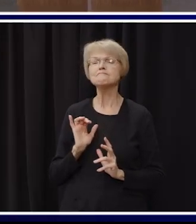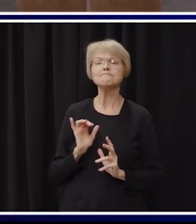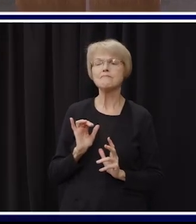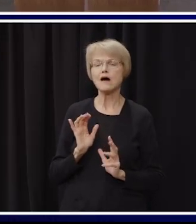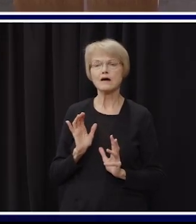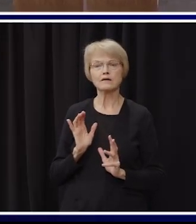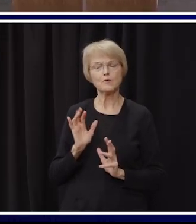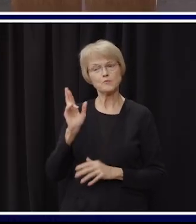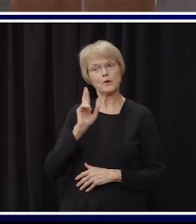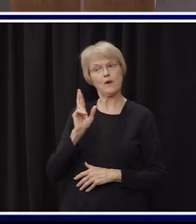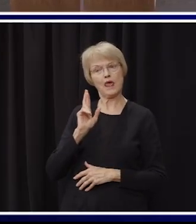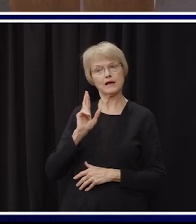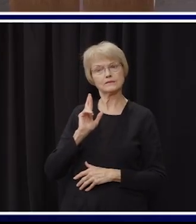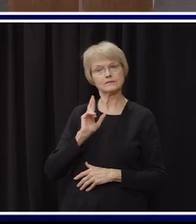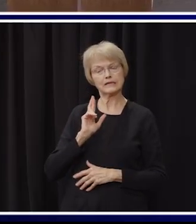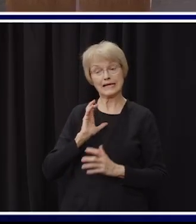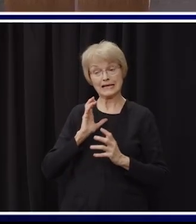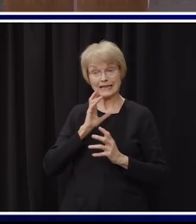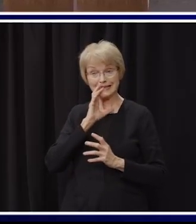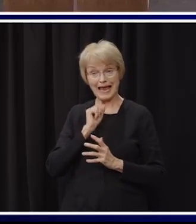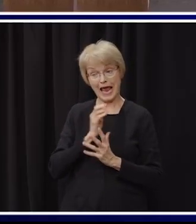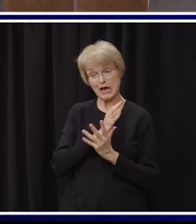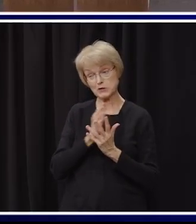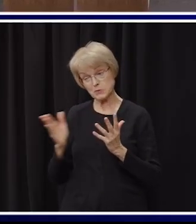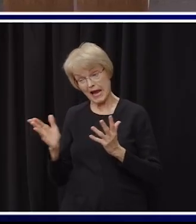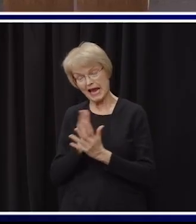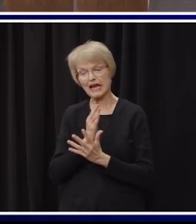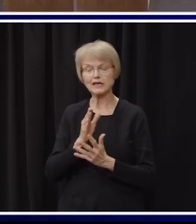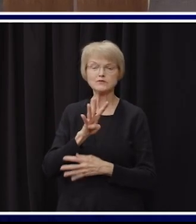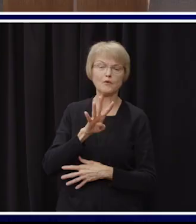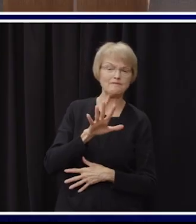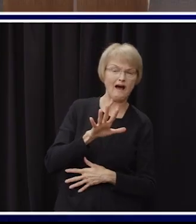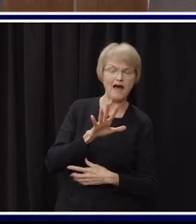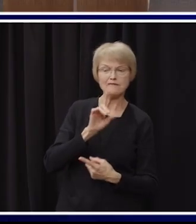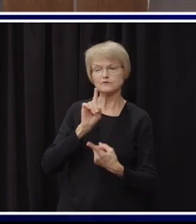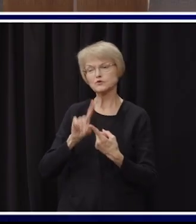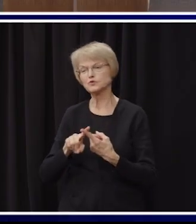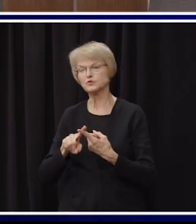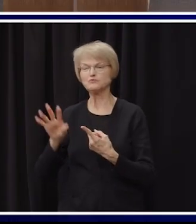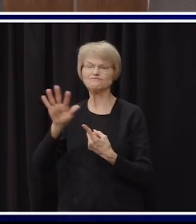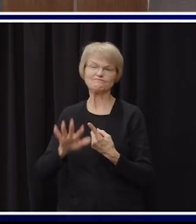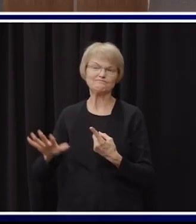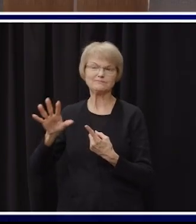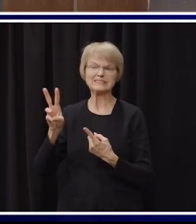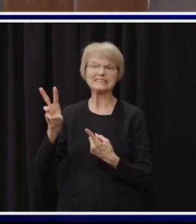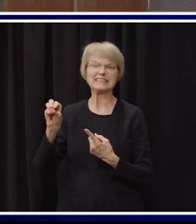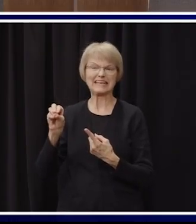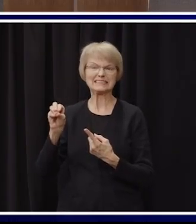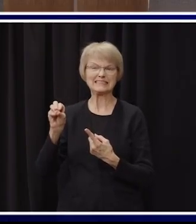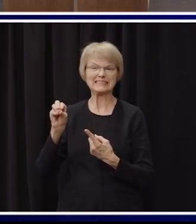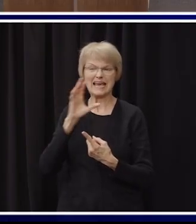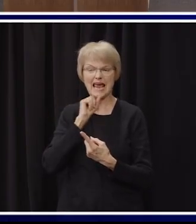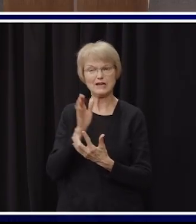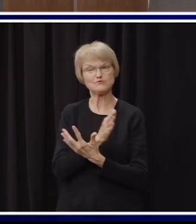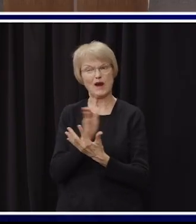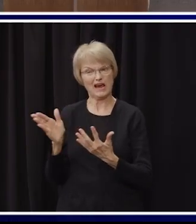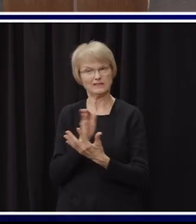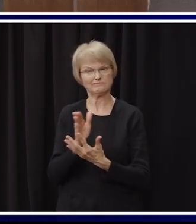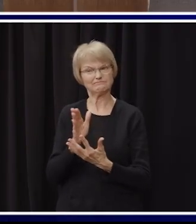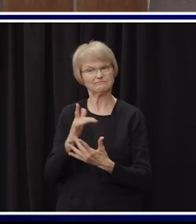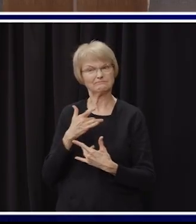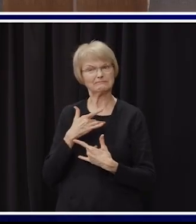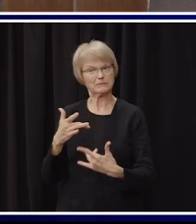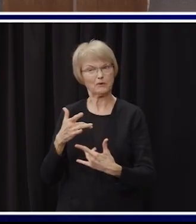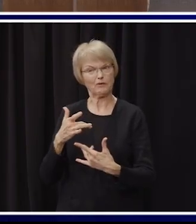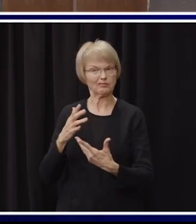that our client age range was in the 45 to roughly 60 age range. Well,